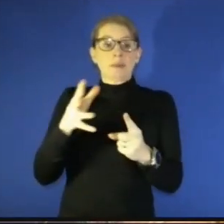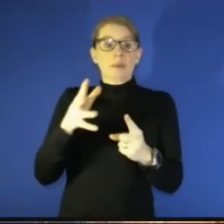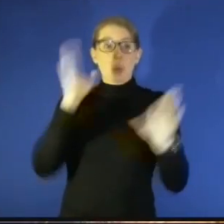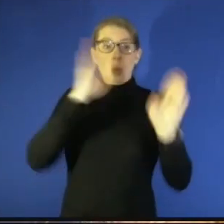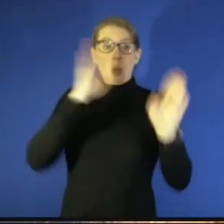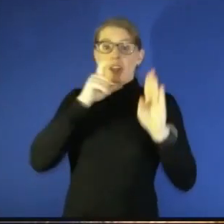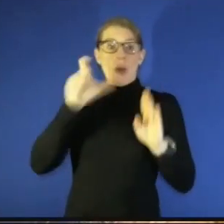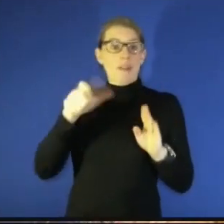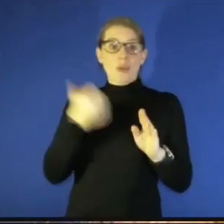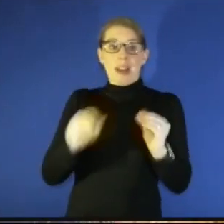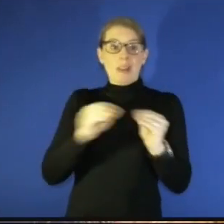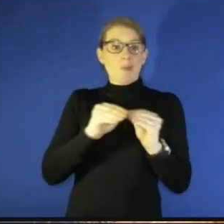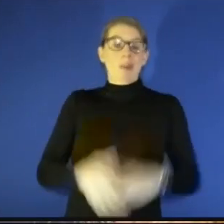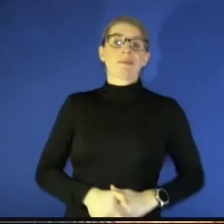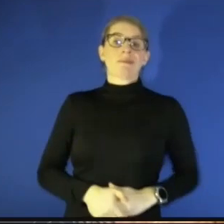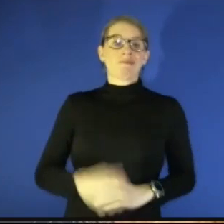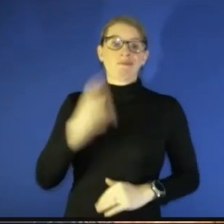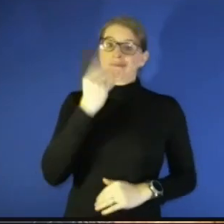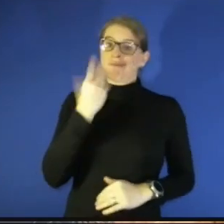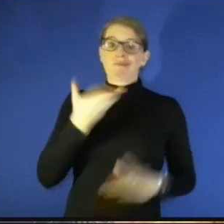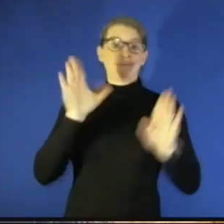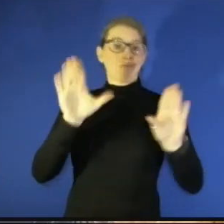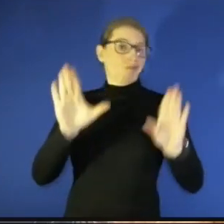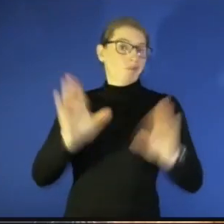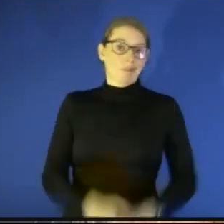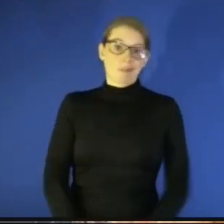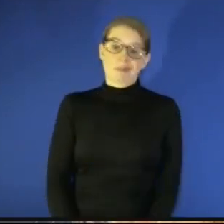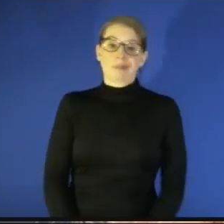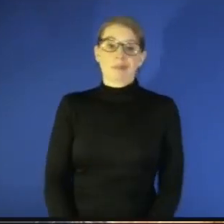that, and that's the beauty of it all.